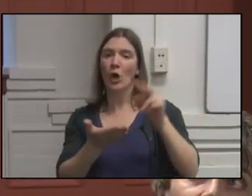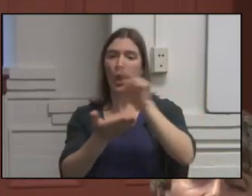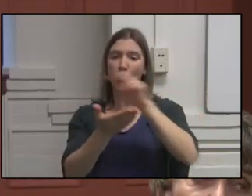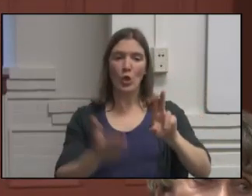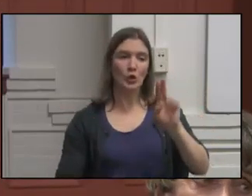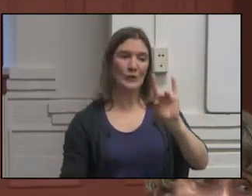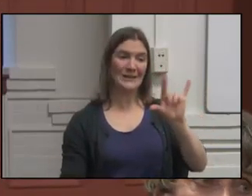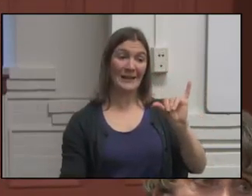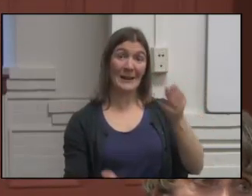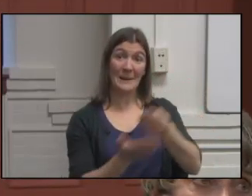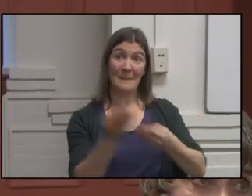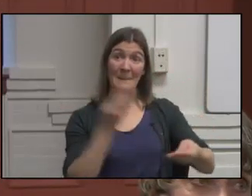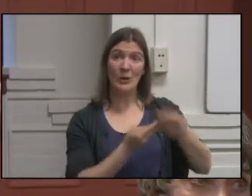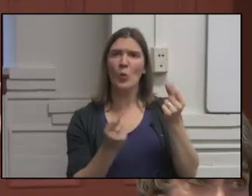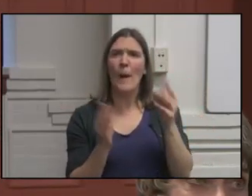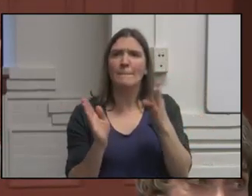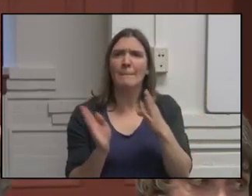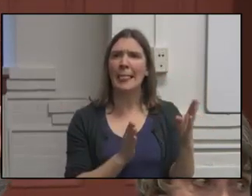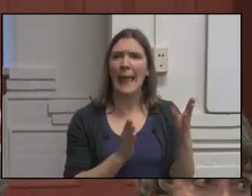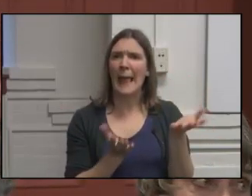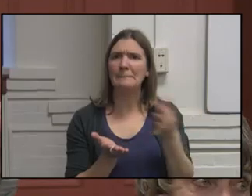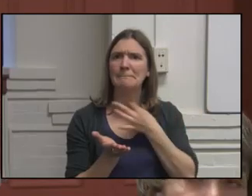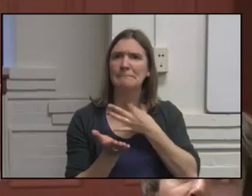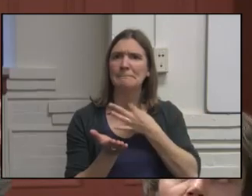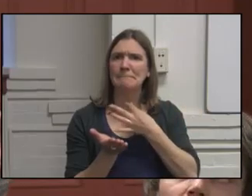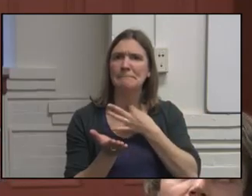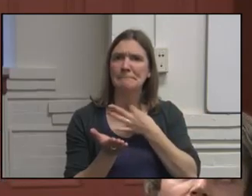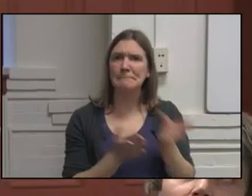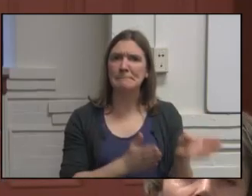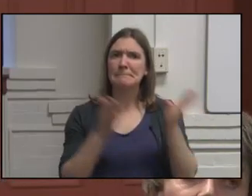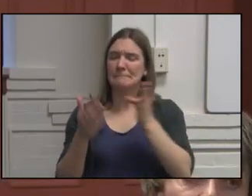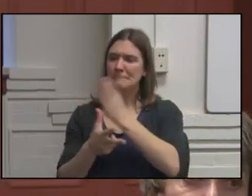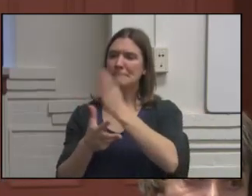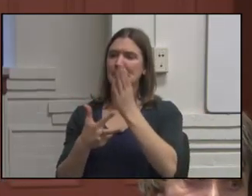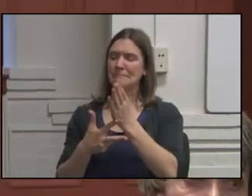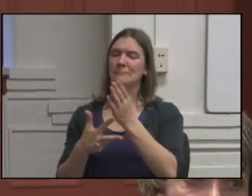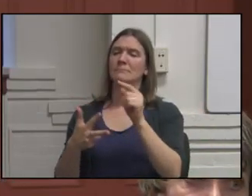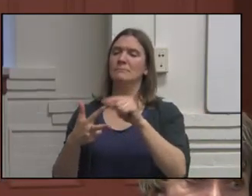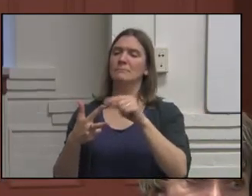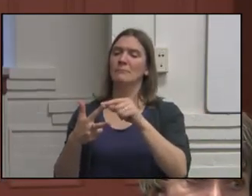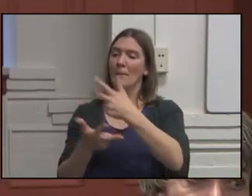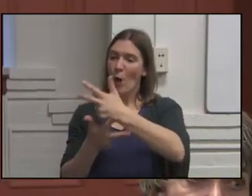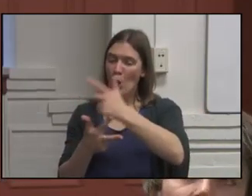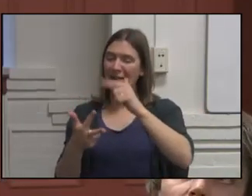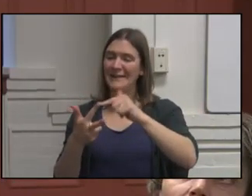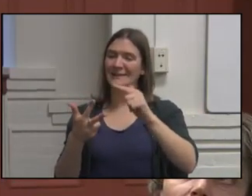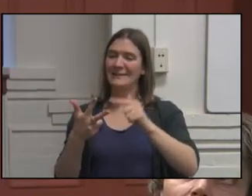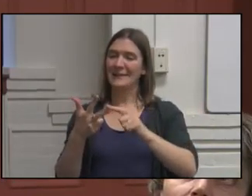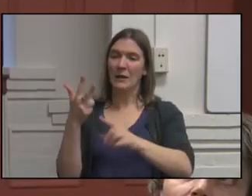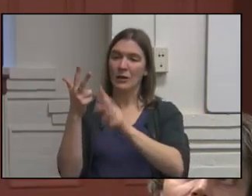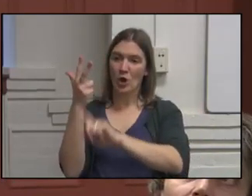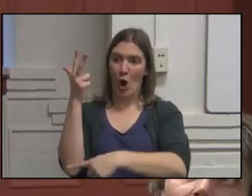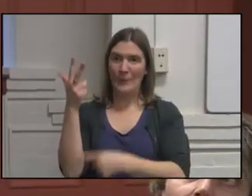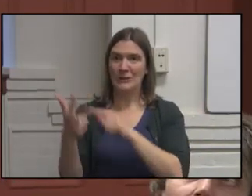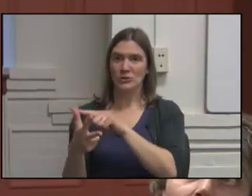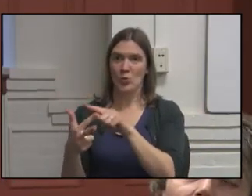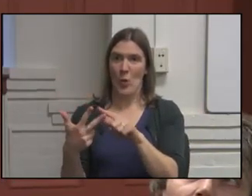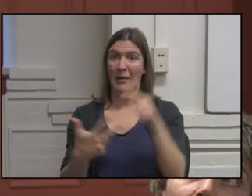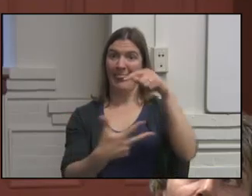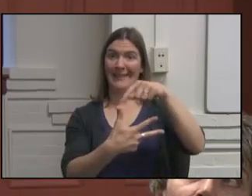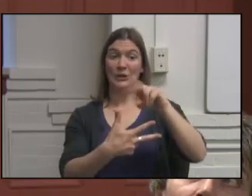utilities budget. I also don't know exactly what's going to happen with the other two enterprise funds, but the utilities budget seems like it's going to